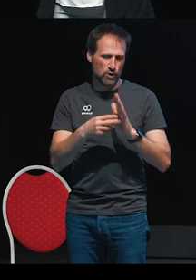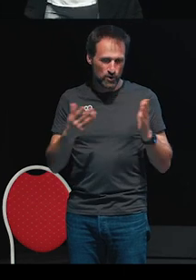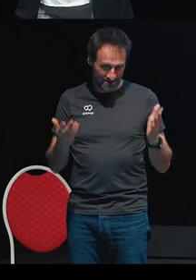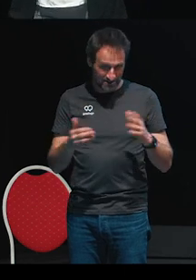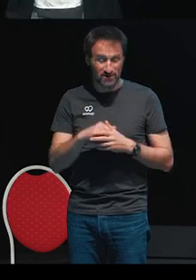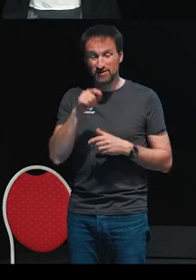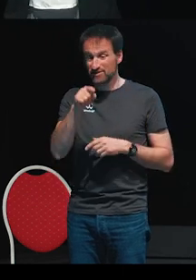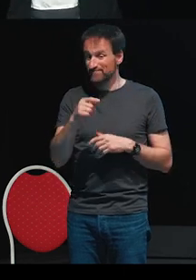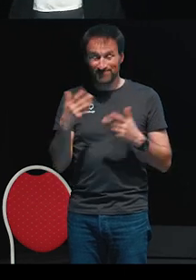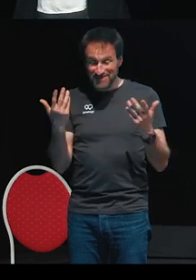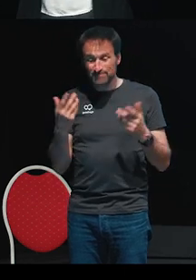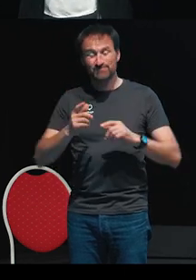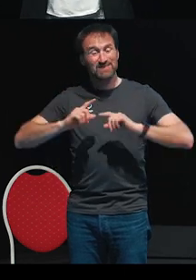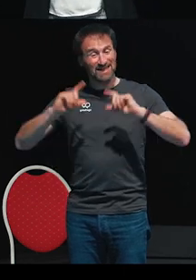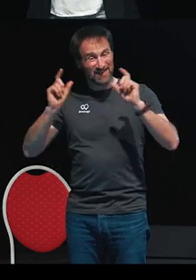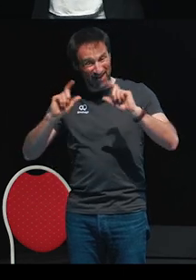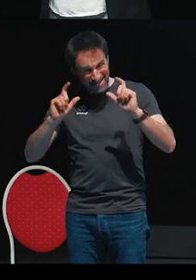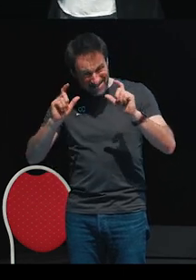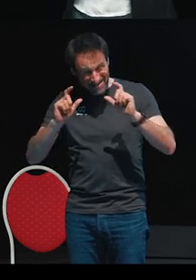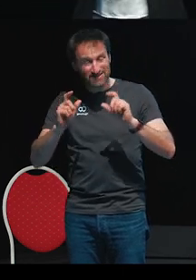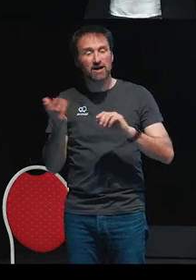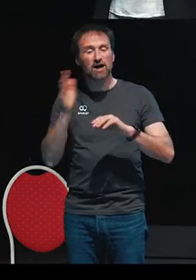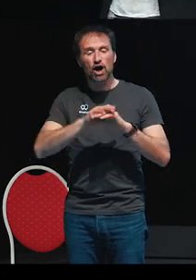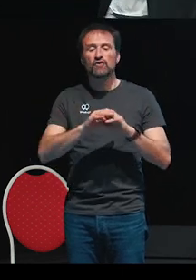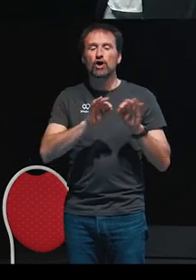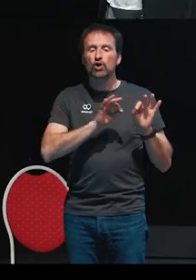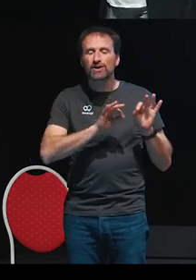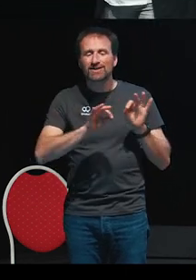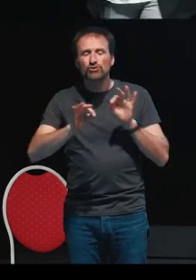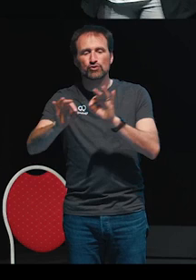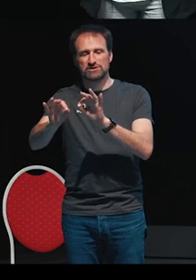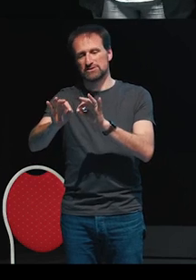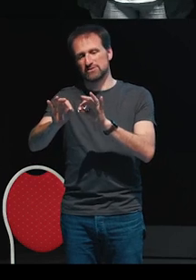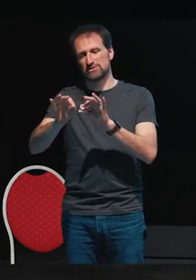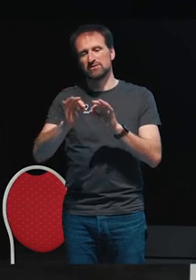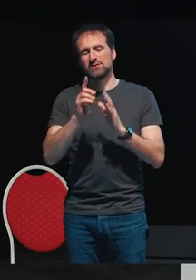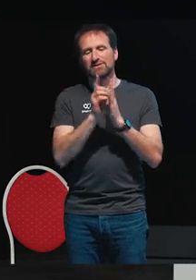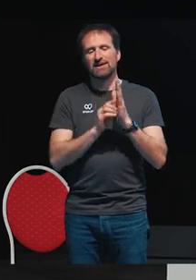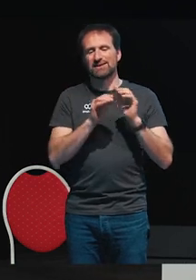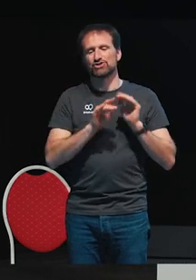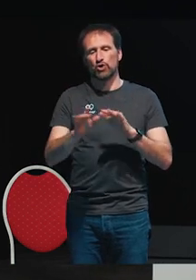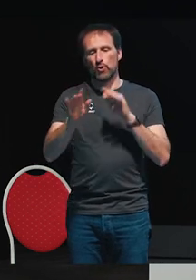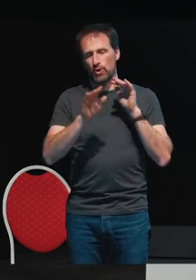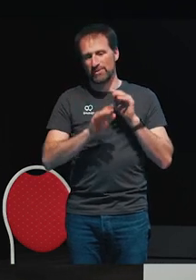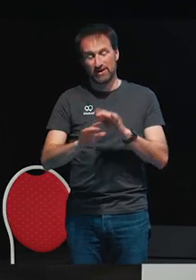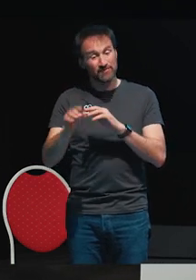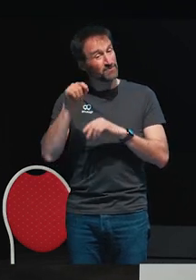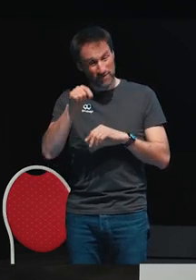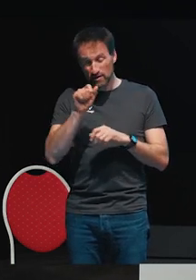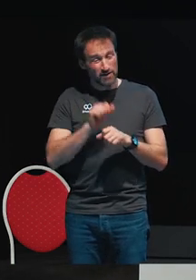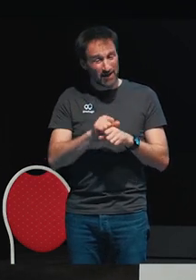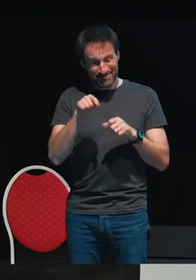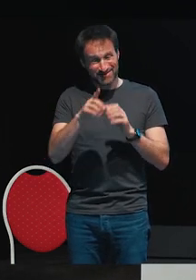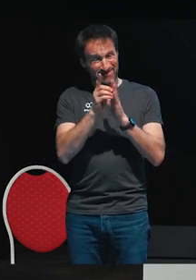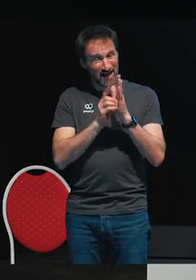on continuous data streams, and you are able to do a lot of queries on this